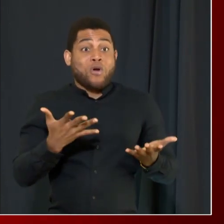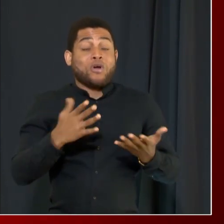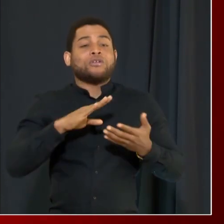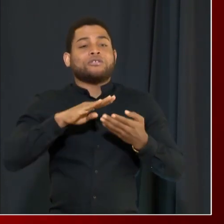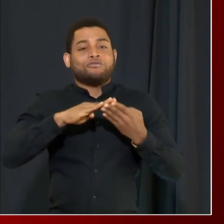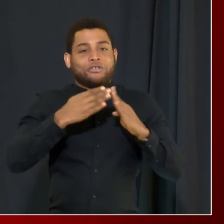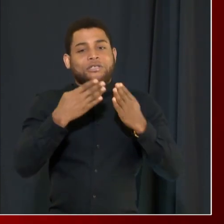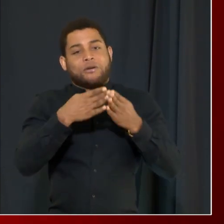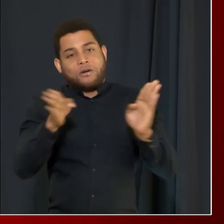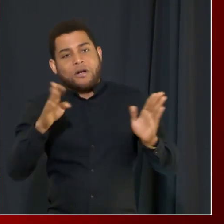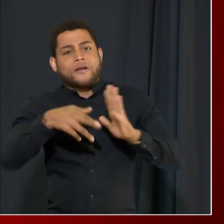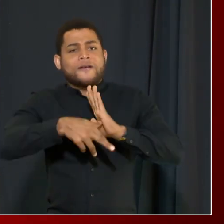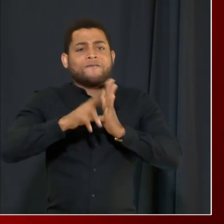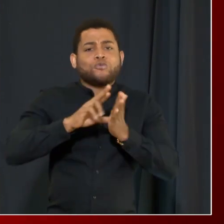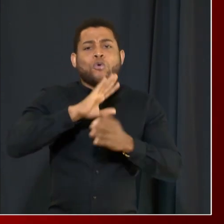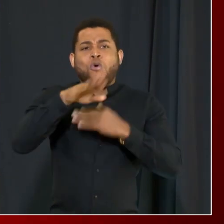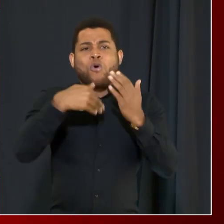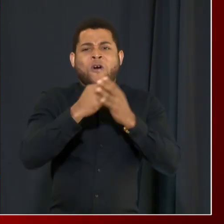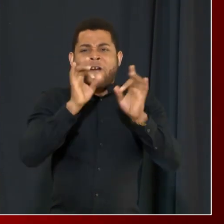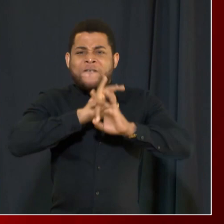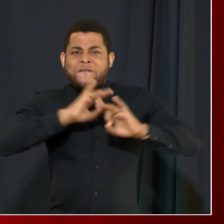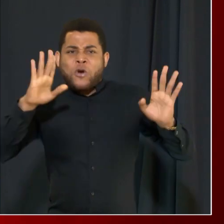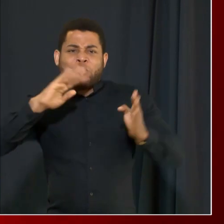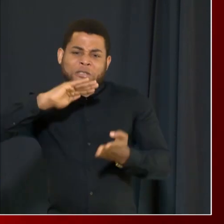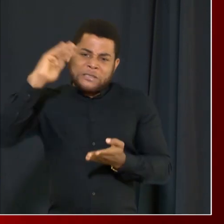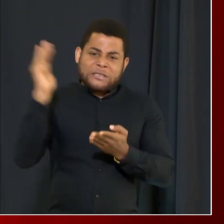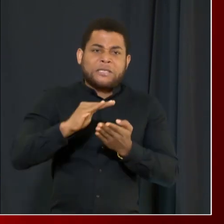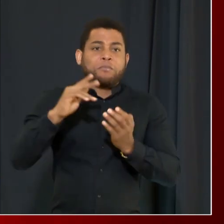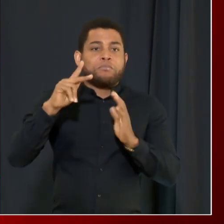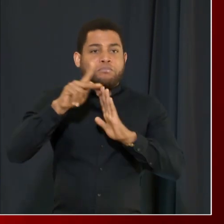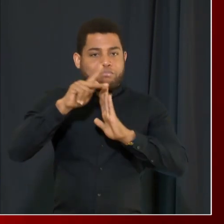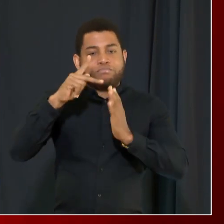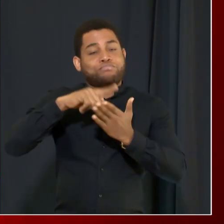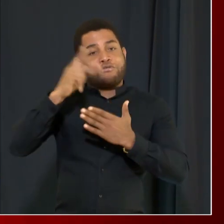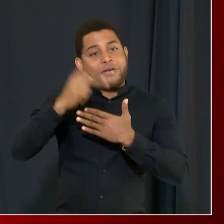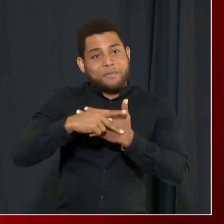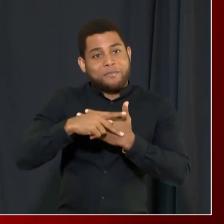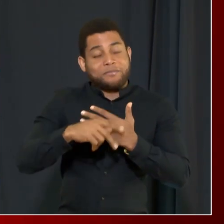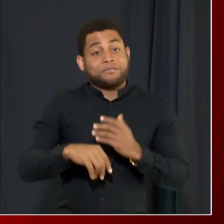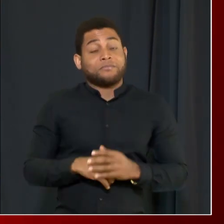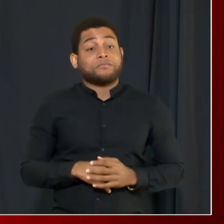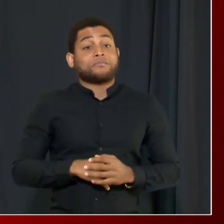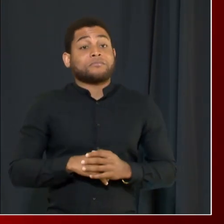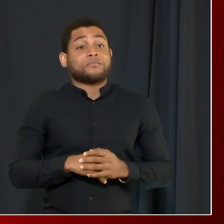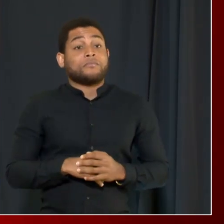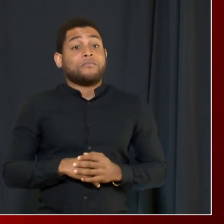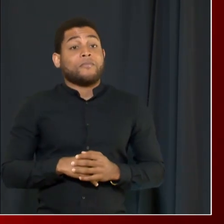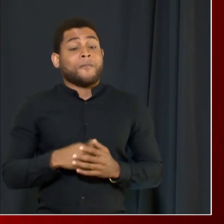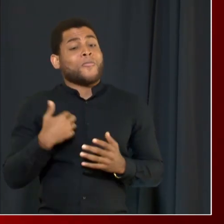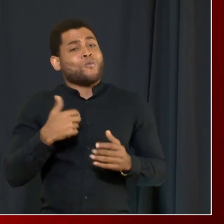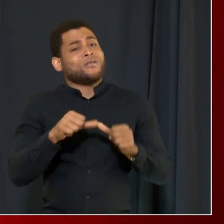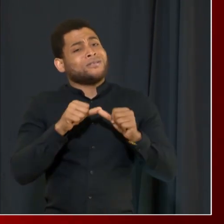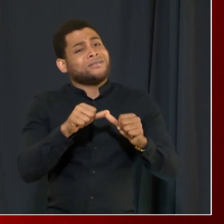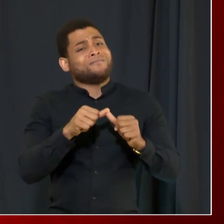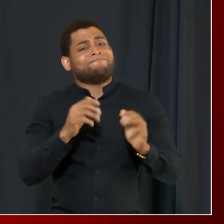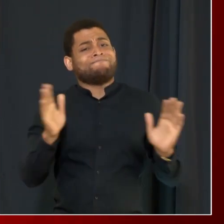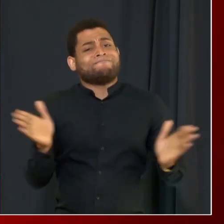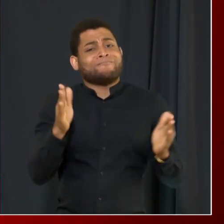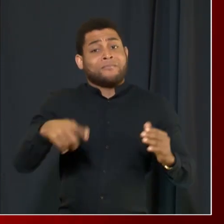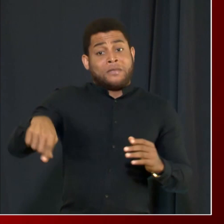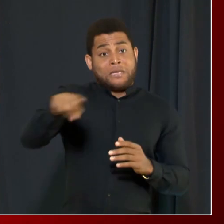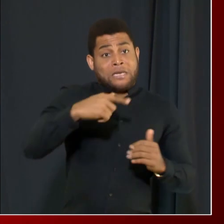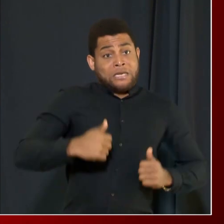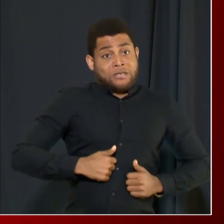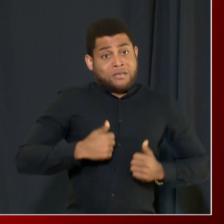our violence reduction programs. So we continue to urge residents to work with us to get illegal guns out